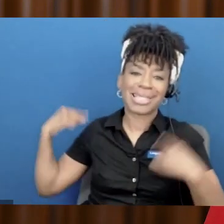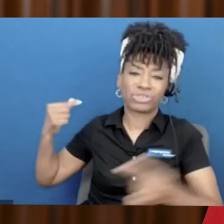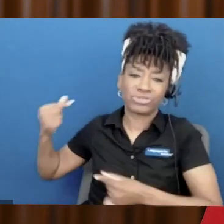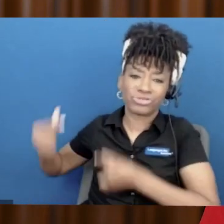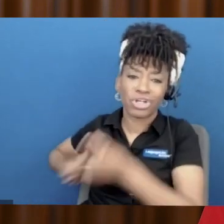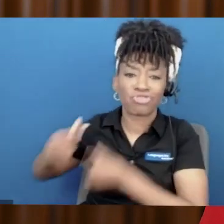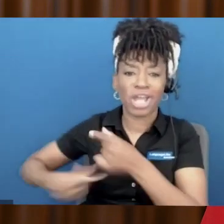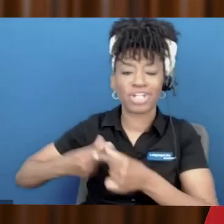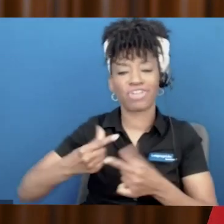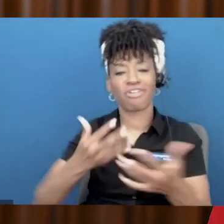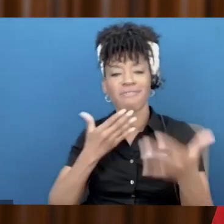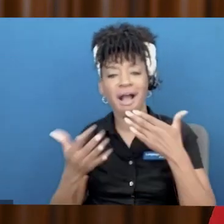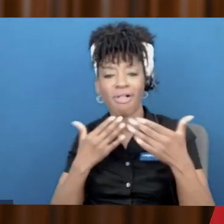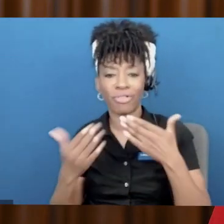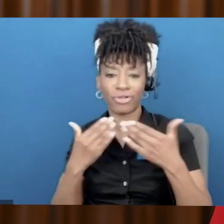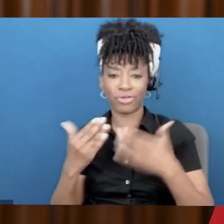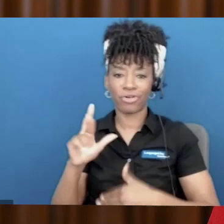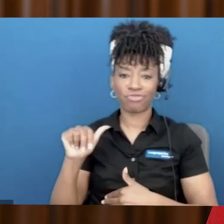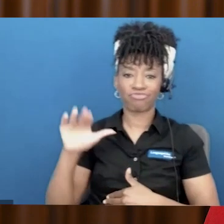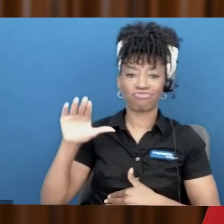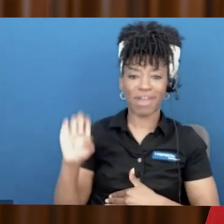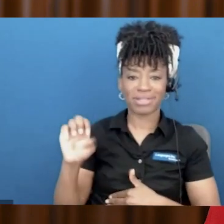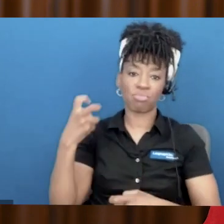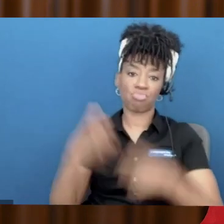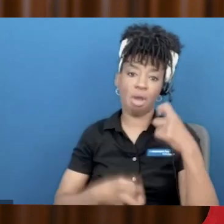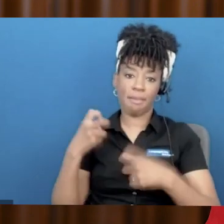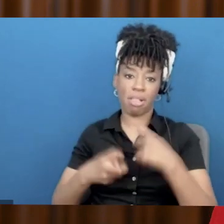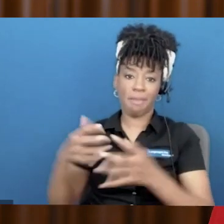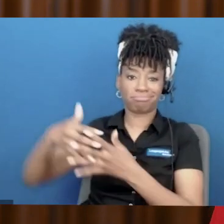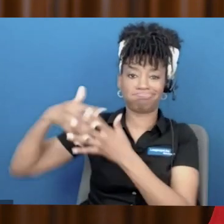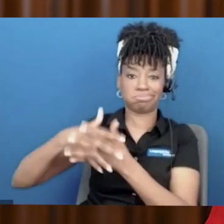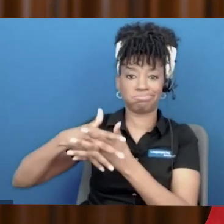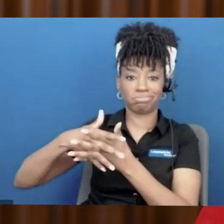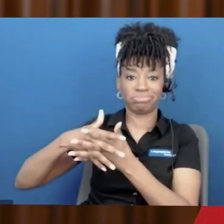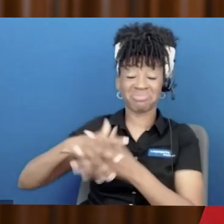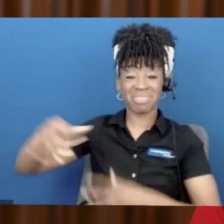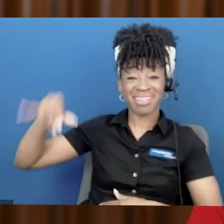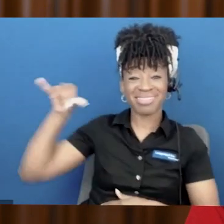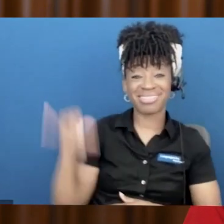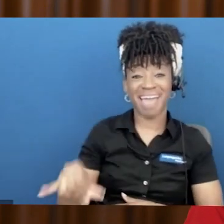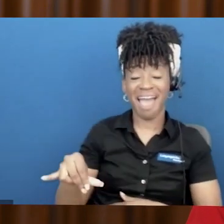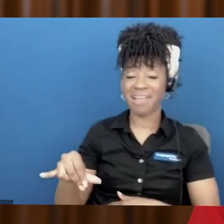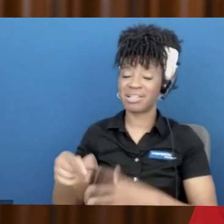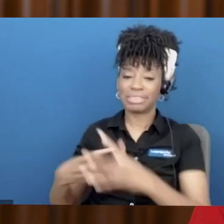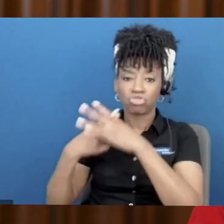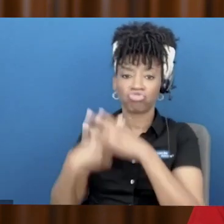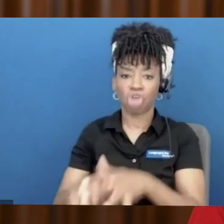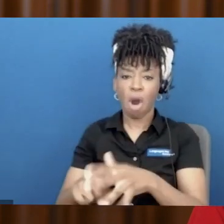generations, the pandemic of systemic racism, and reignited urgent demands for racial